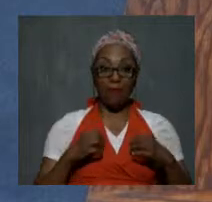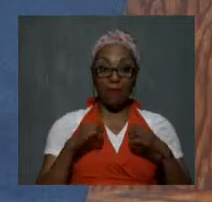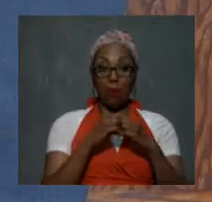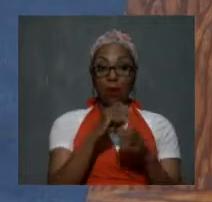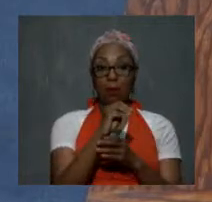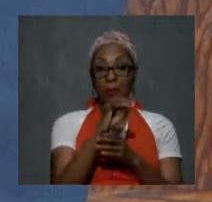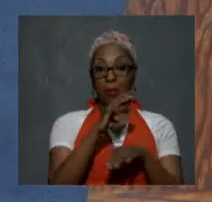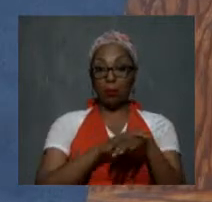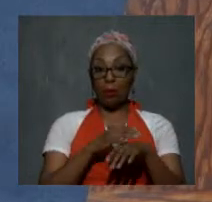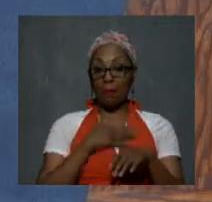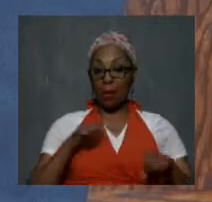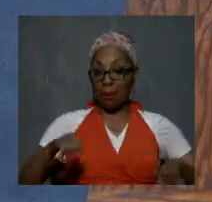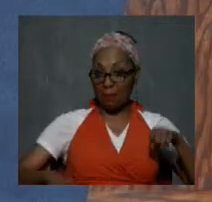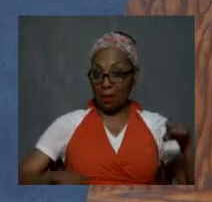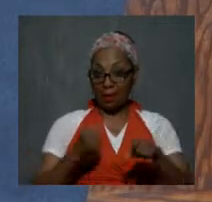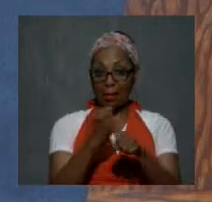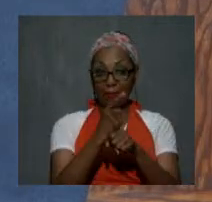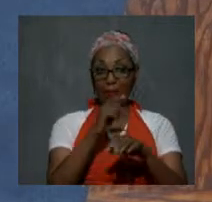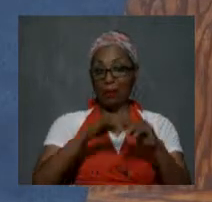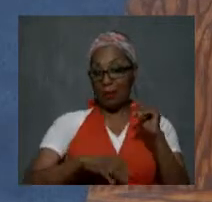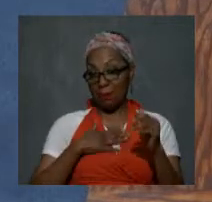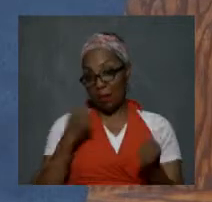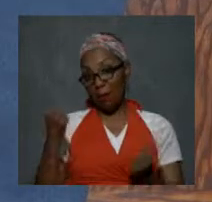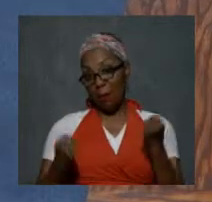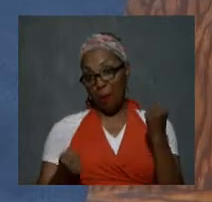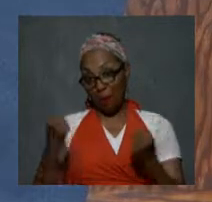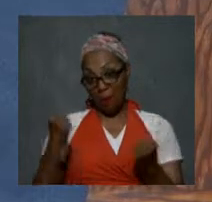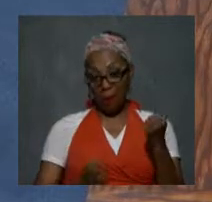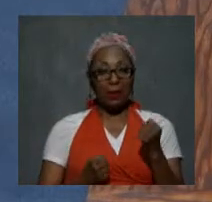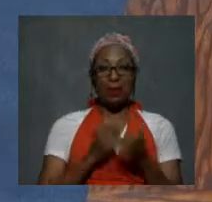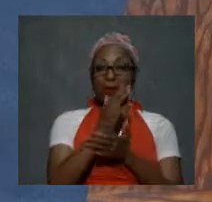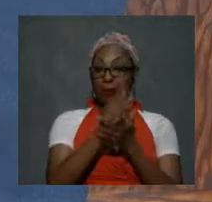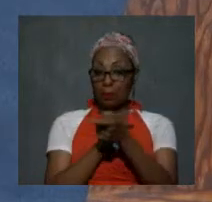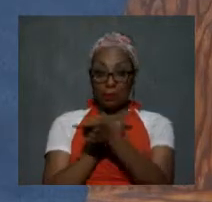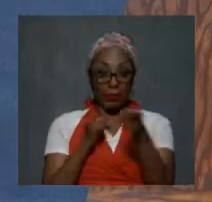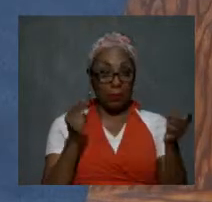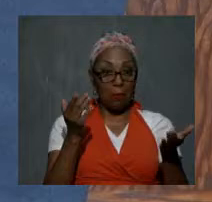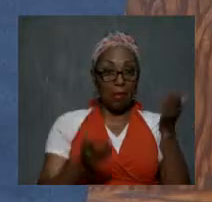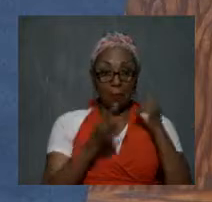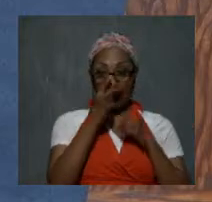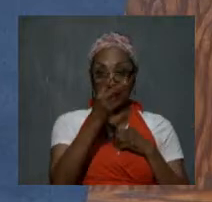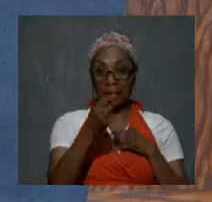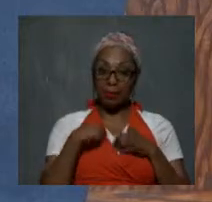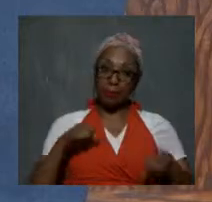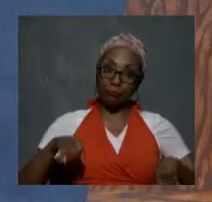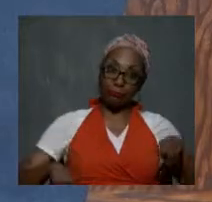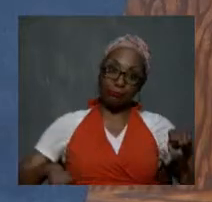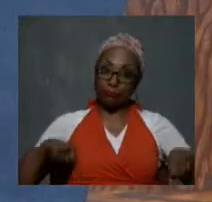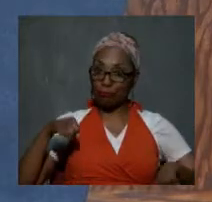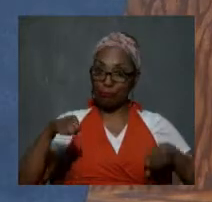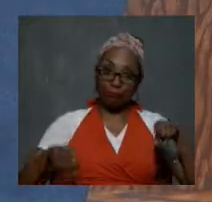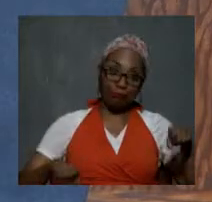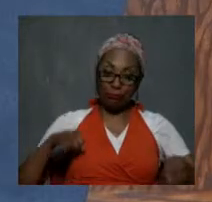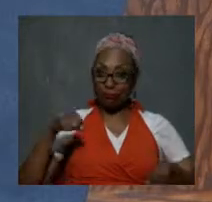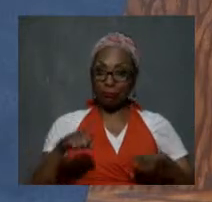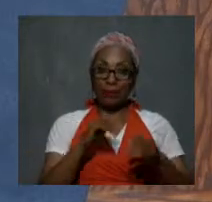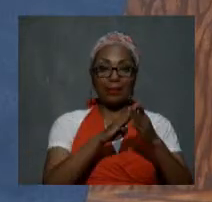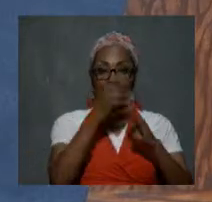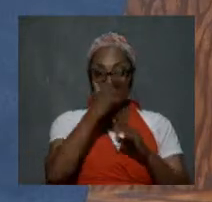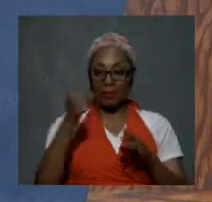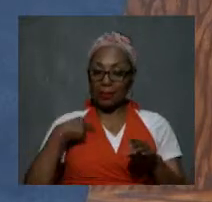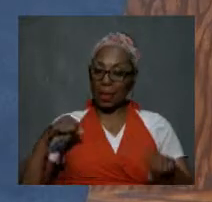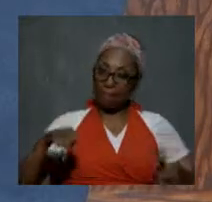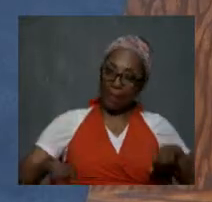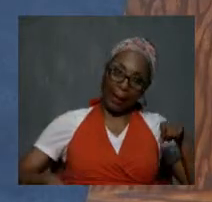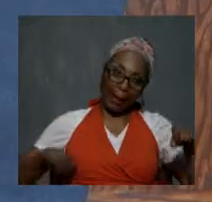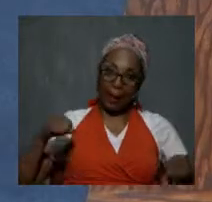bicycle every year than I do on my car. And some of you have maybe seen me go across the city because I